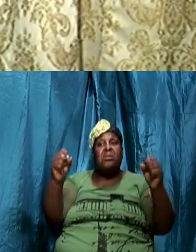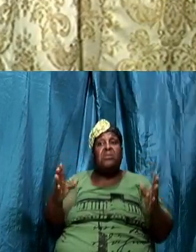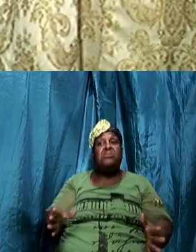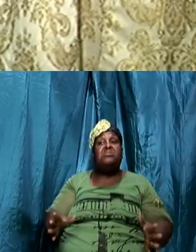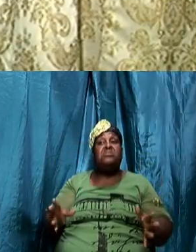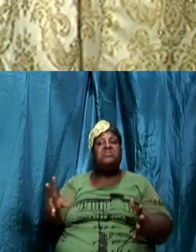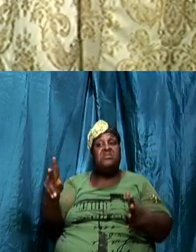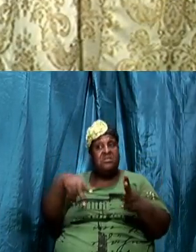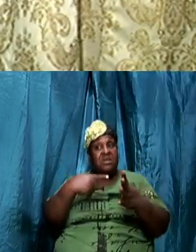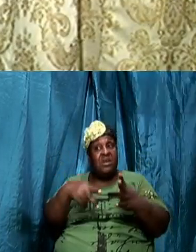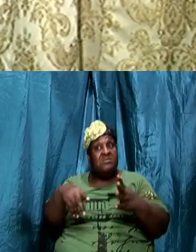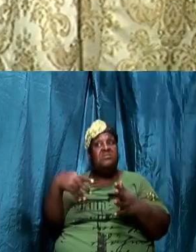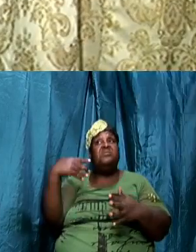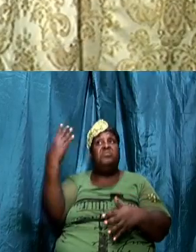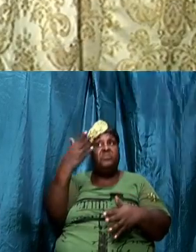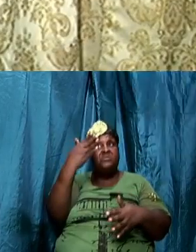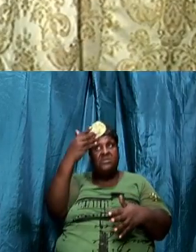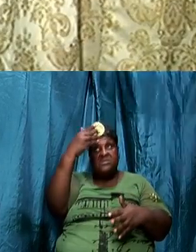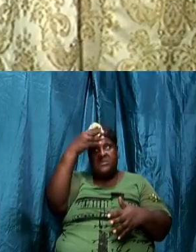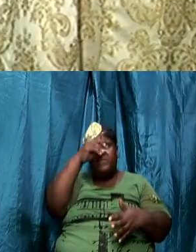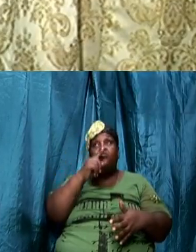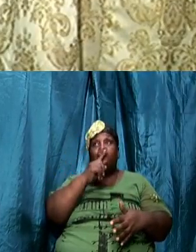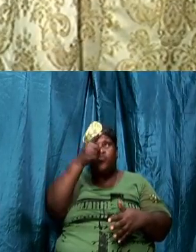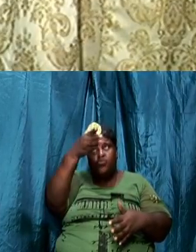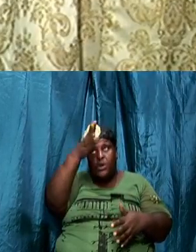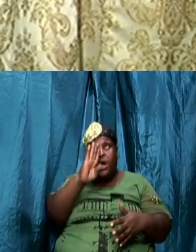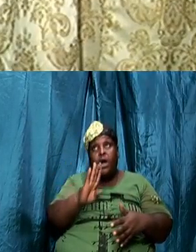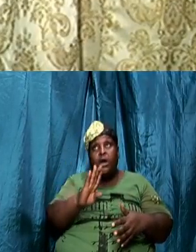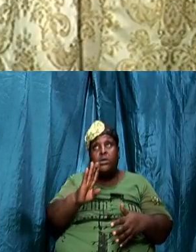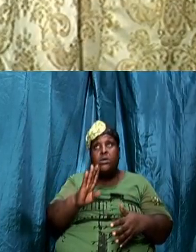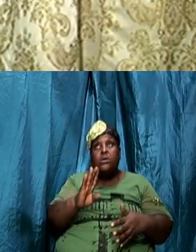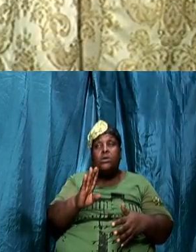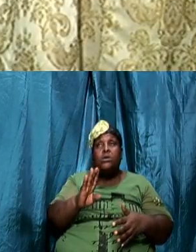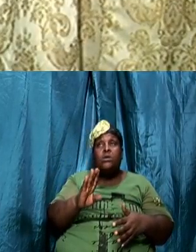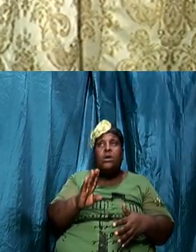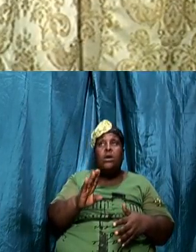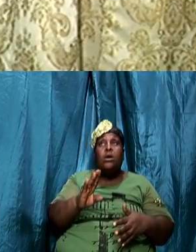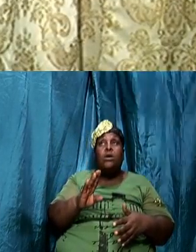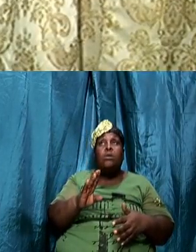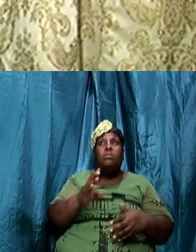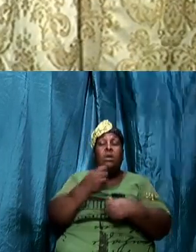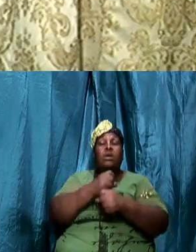doing it, but not according to the word.